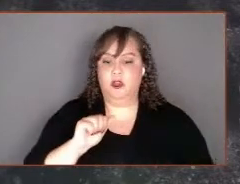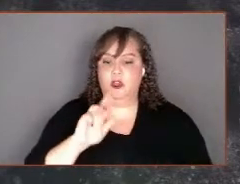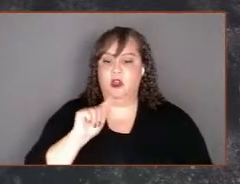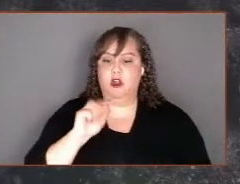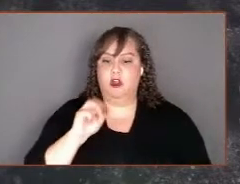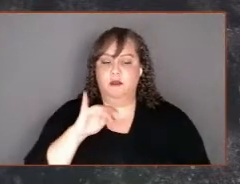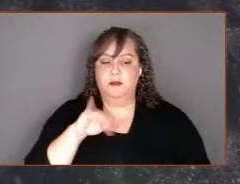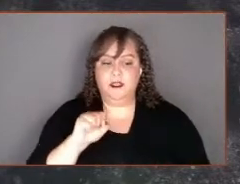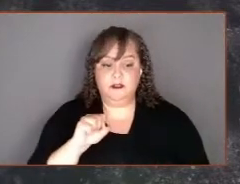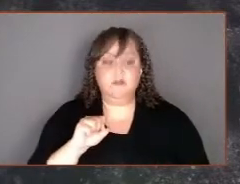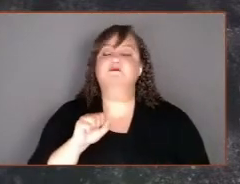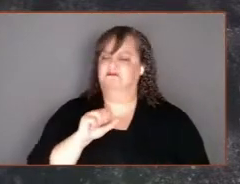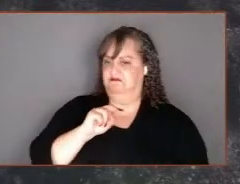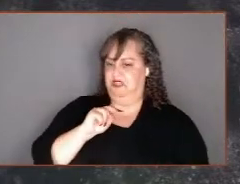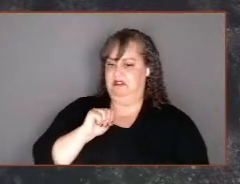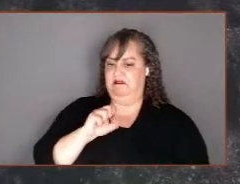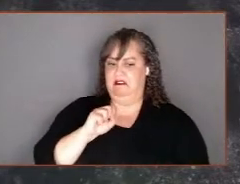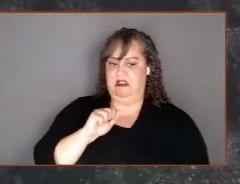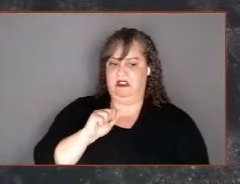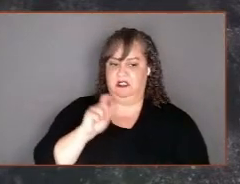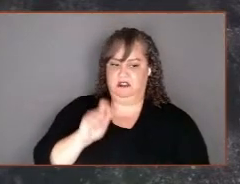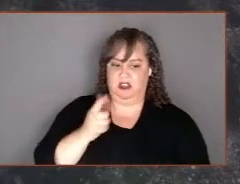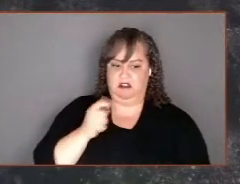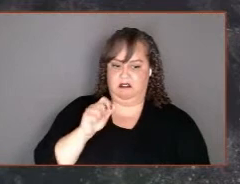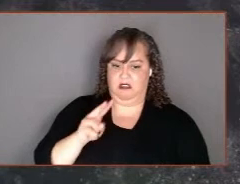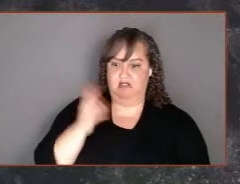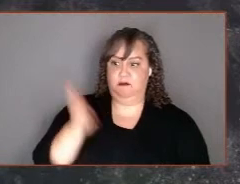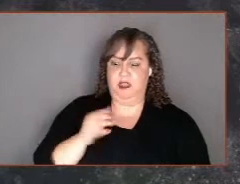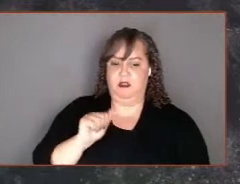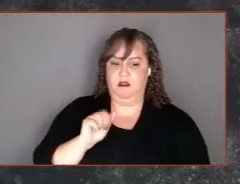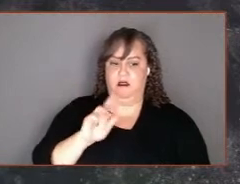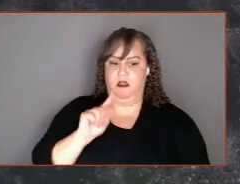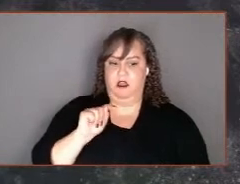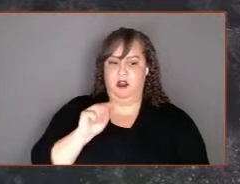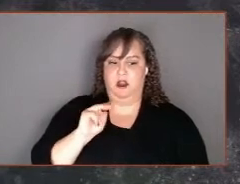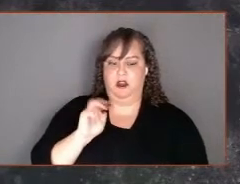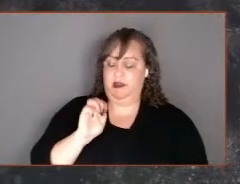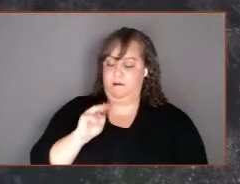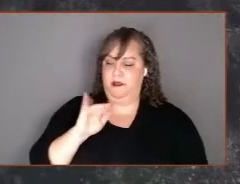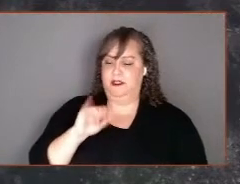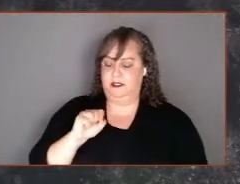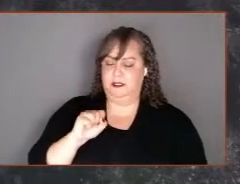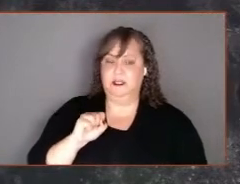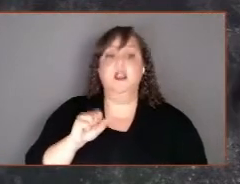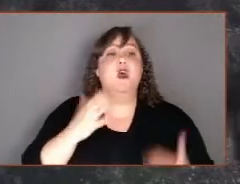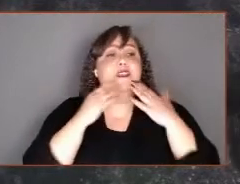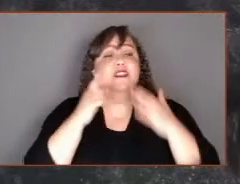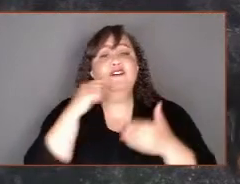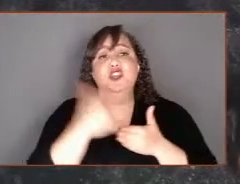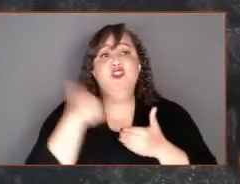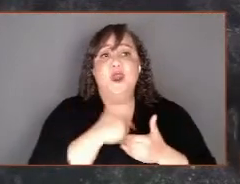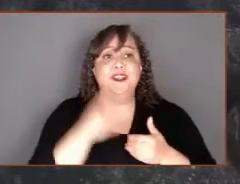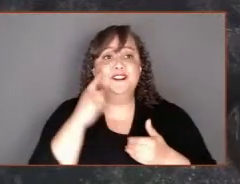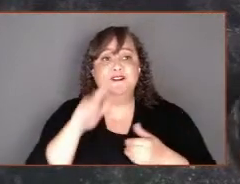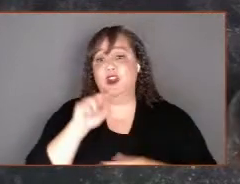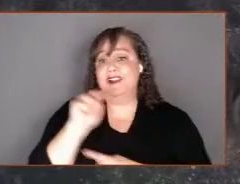nasa.gov/Artemis. All right, well, thank you for joining us today on NASA Science Live. I'm Natalie Joseph. And I'm Molly